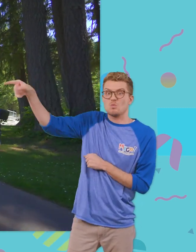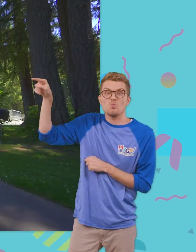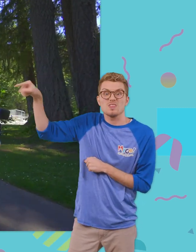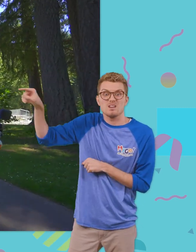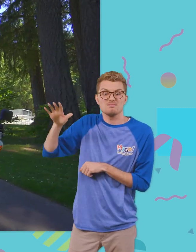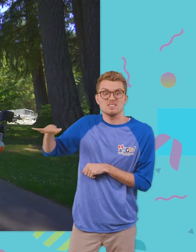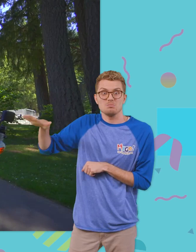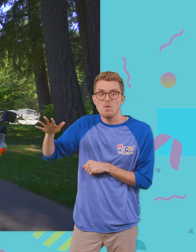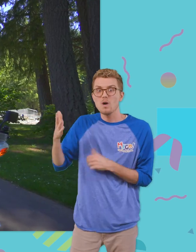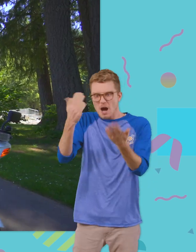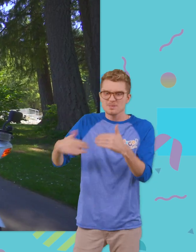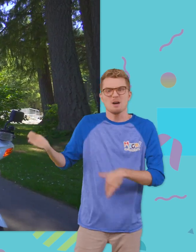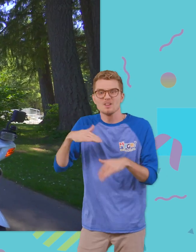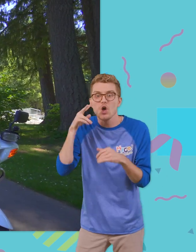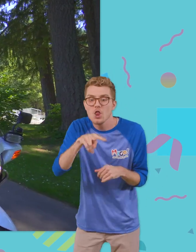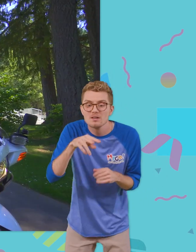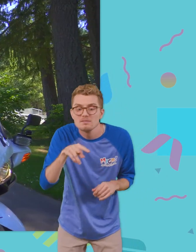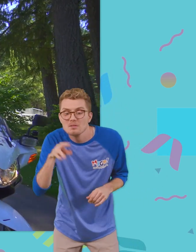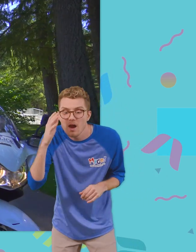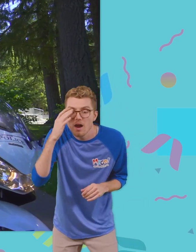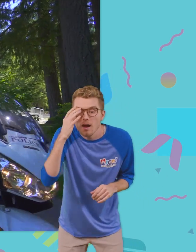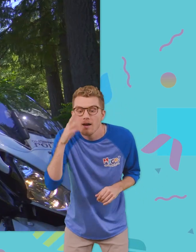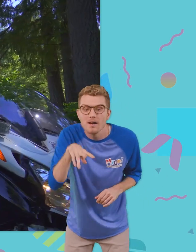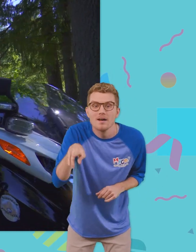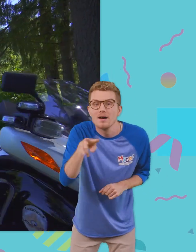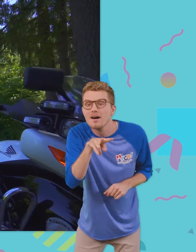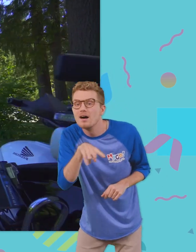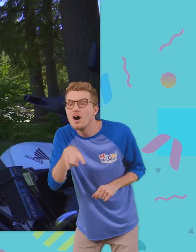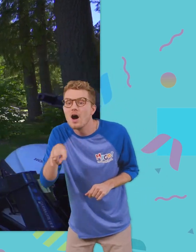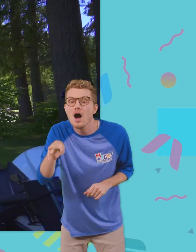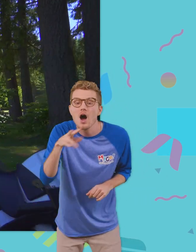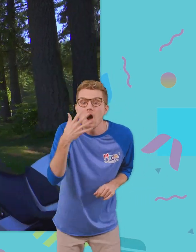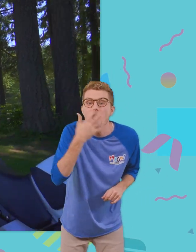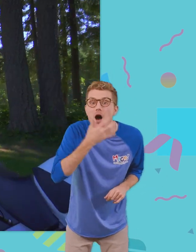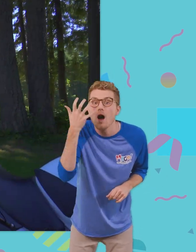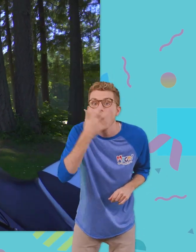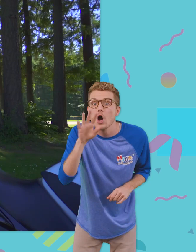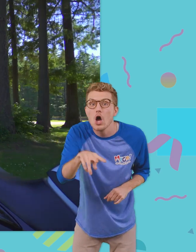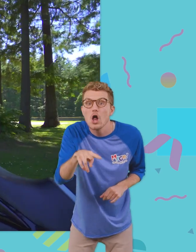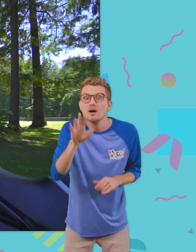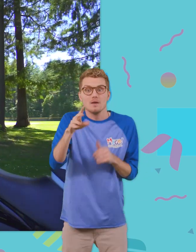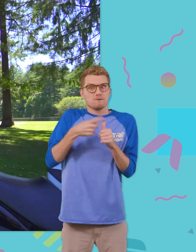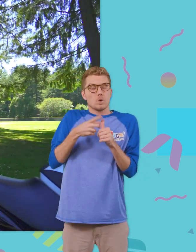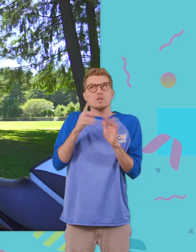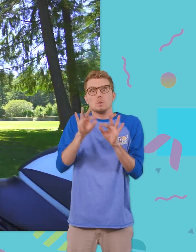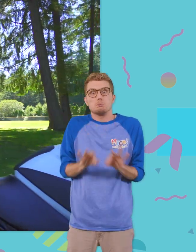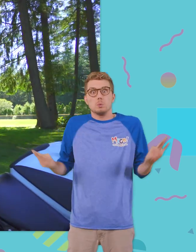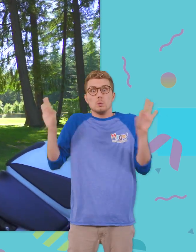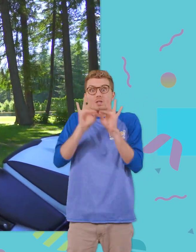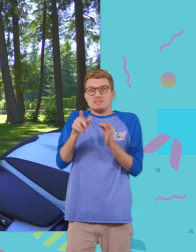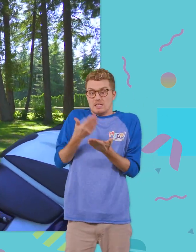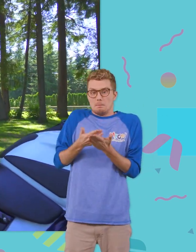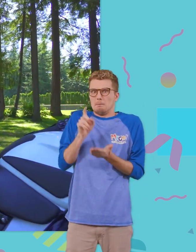used to transport the evidence. Here, come here. Wow, look at it. Okay, first things